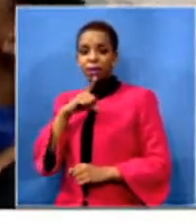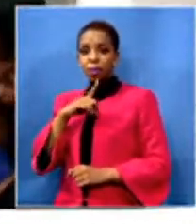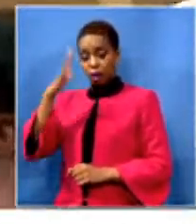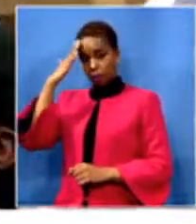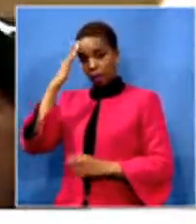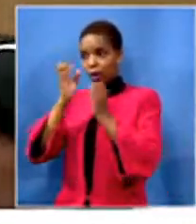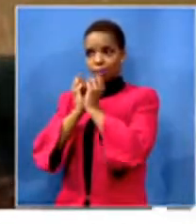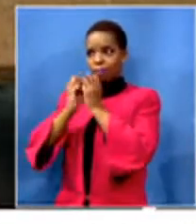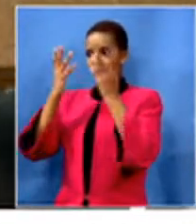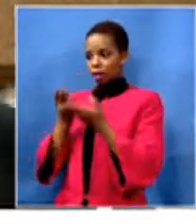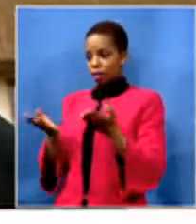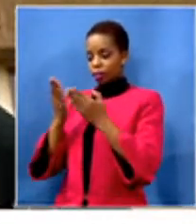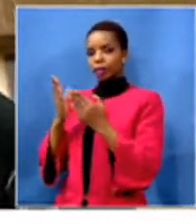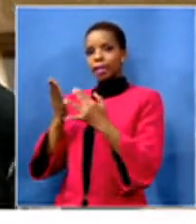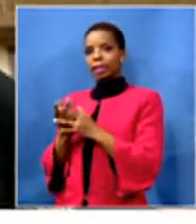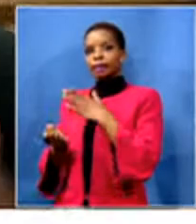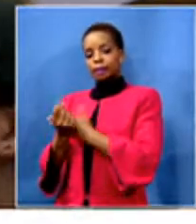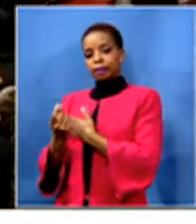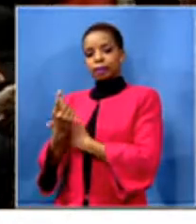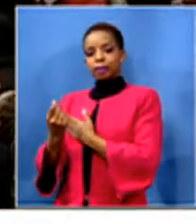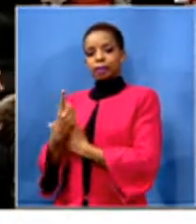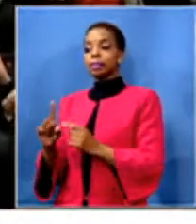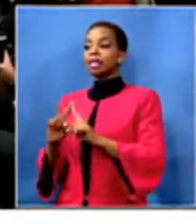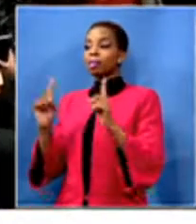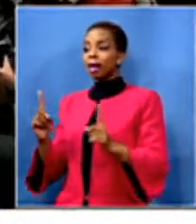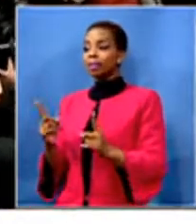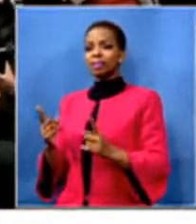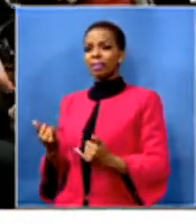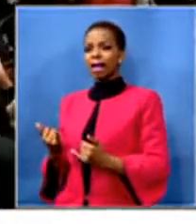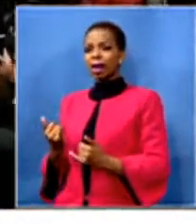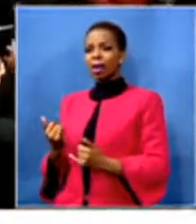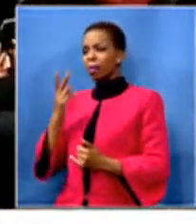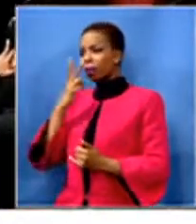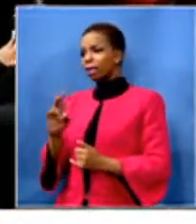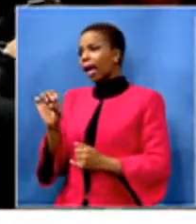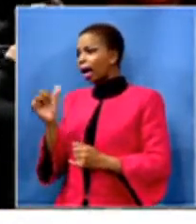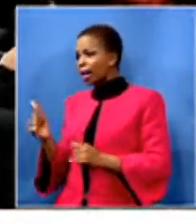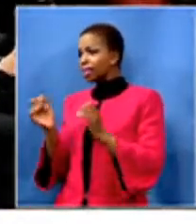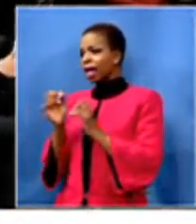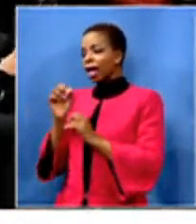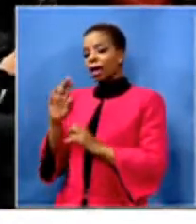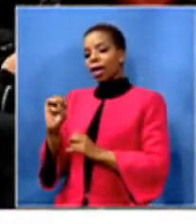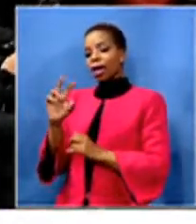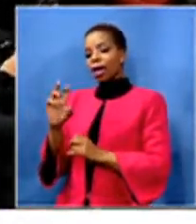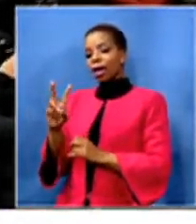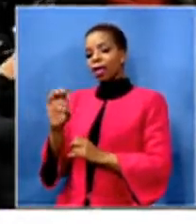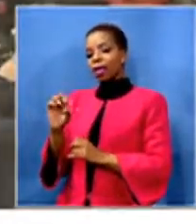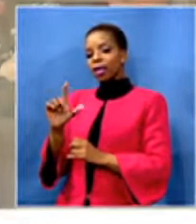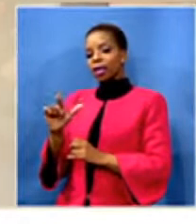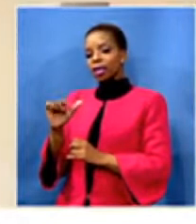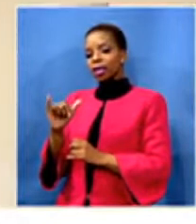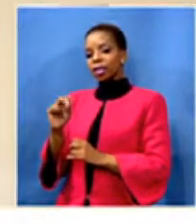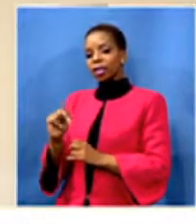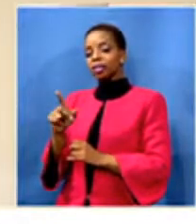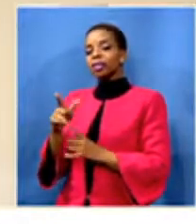cases, but Evelyn de Kock, another gender-based violence victim, her family have said that they always disapproved of her